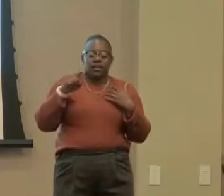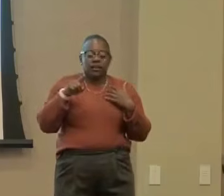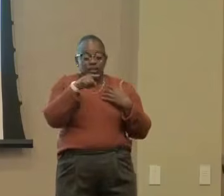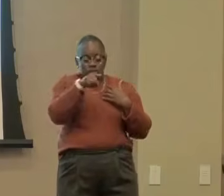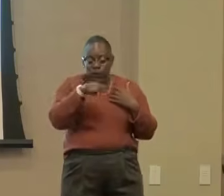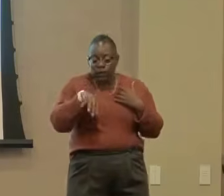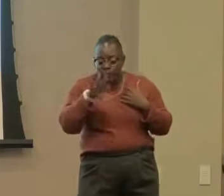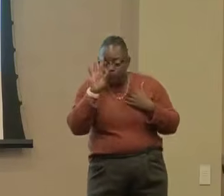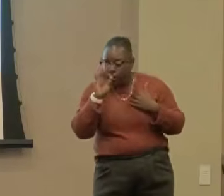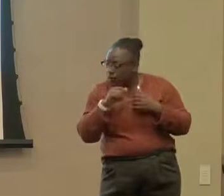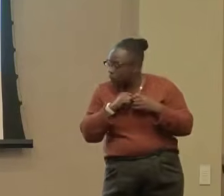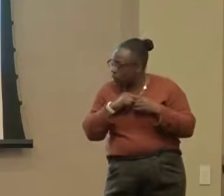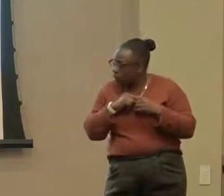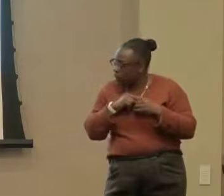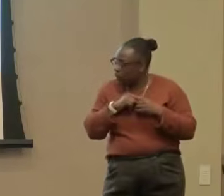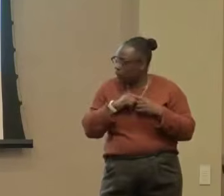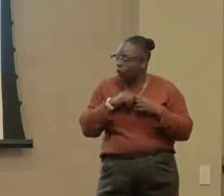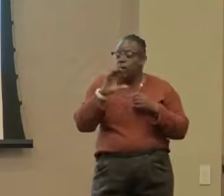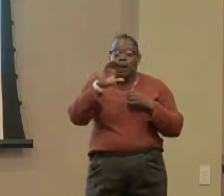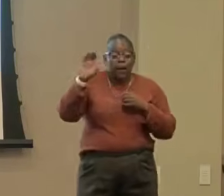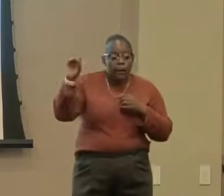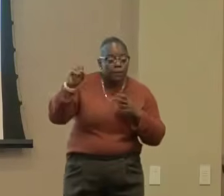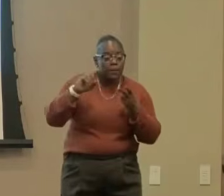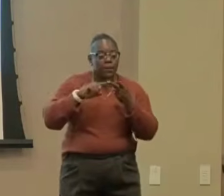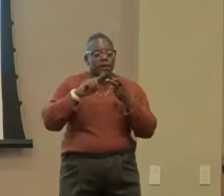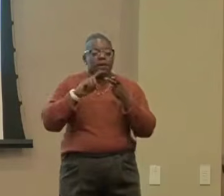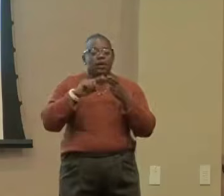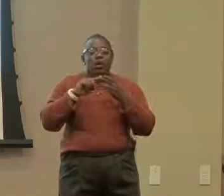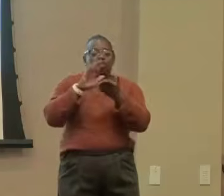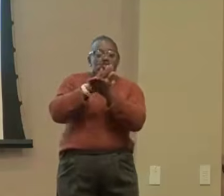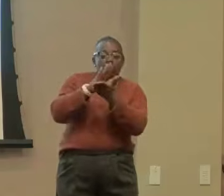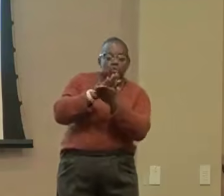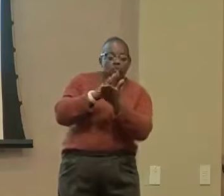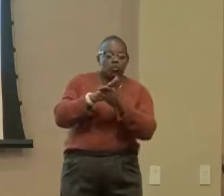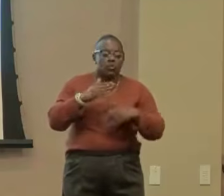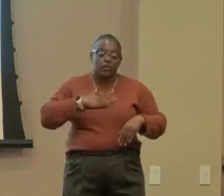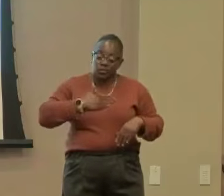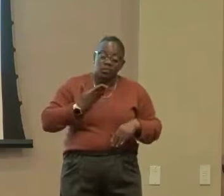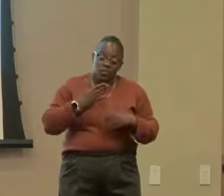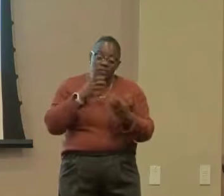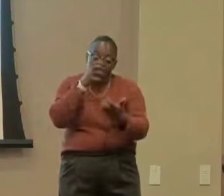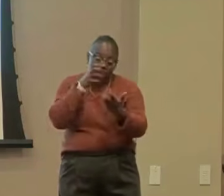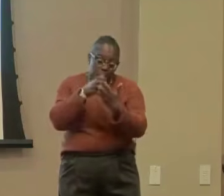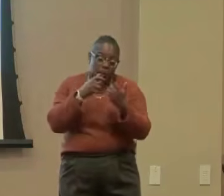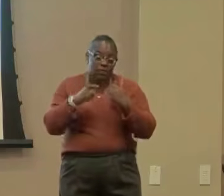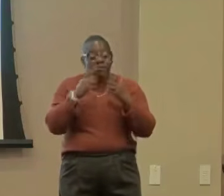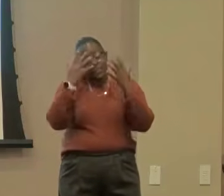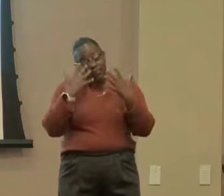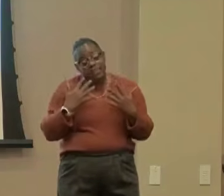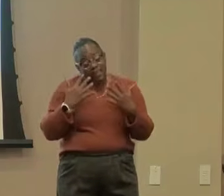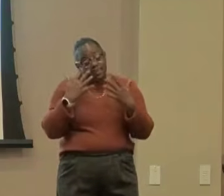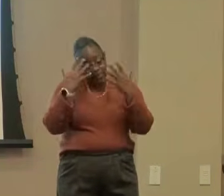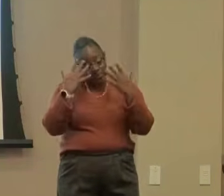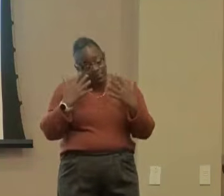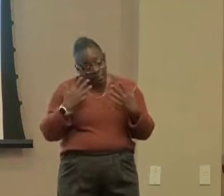to find a company or an employer or a school that's willing to accommodate you. And that is unfortunate